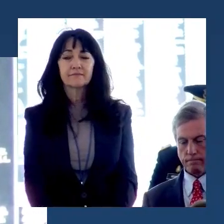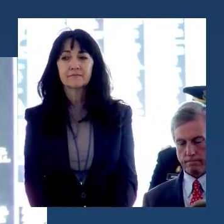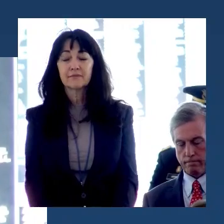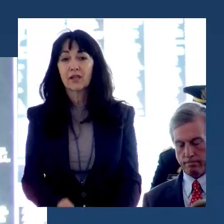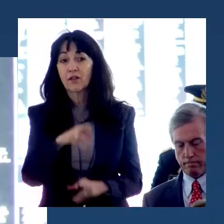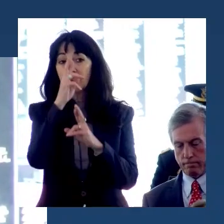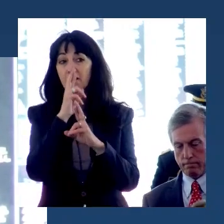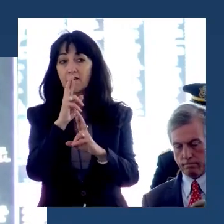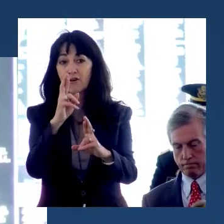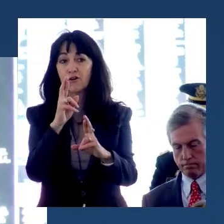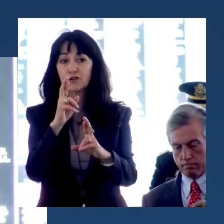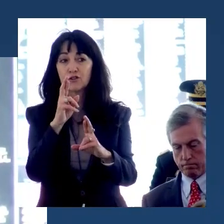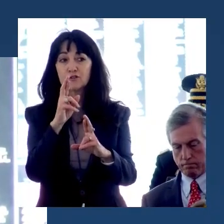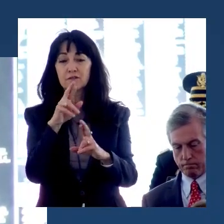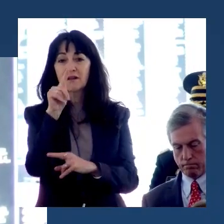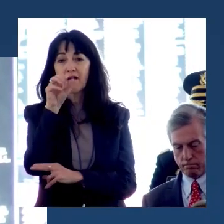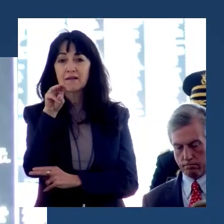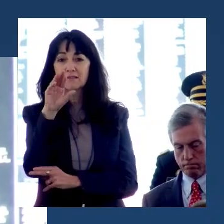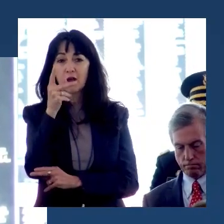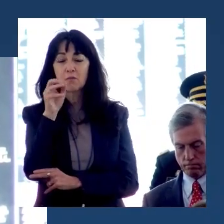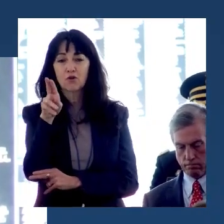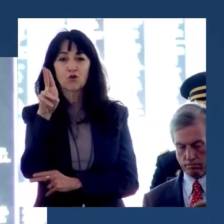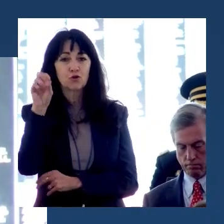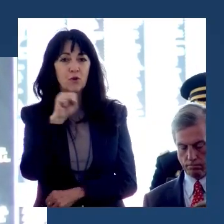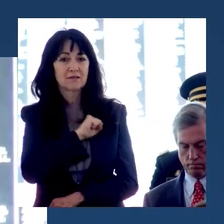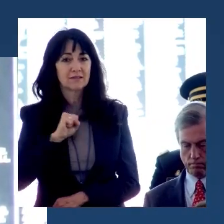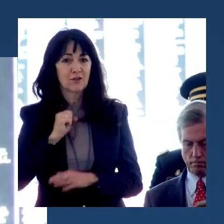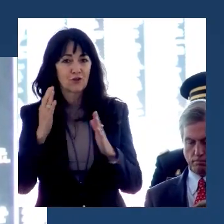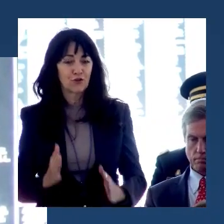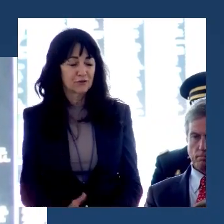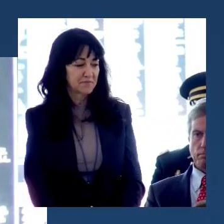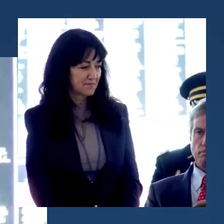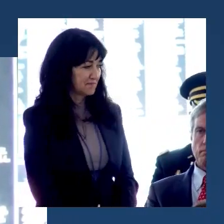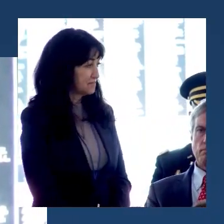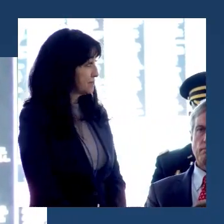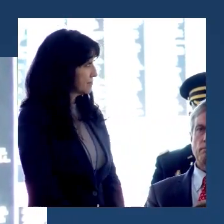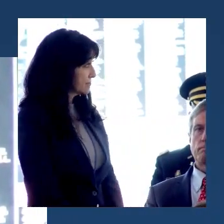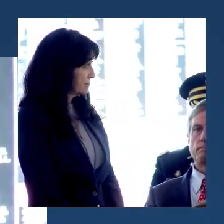The Honorable Tom Carper, U.S. Senator.